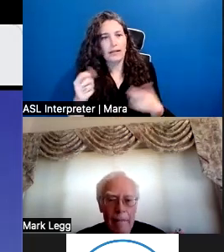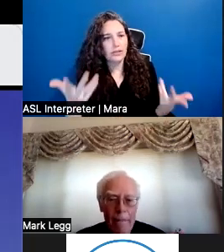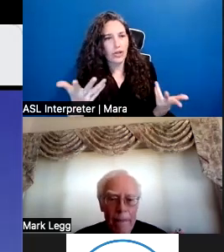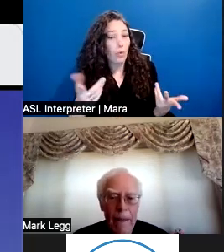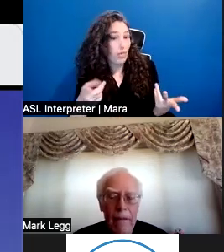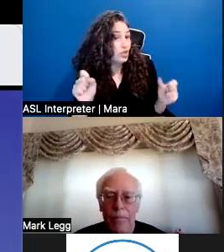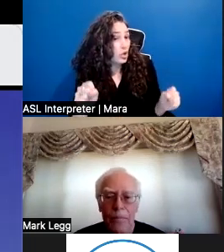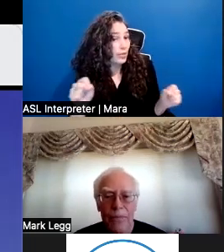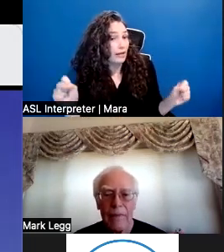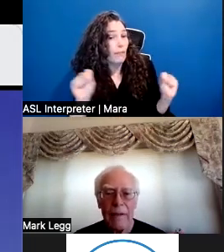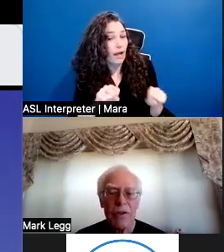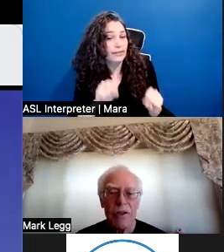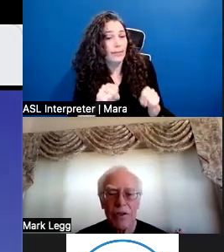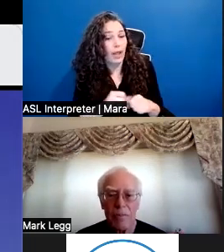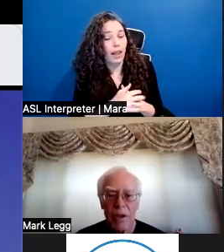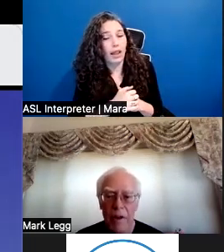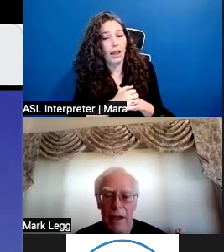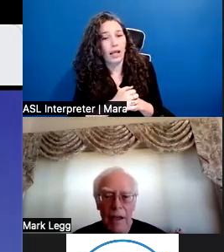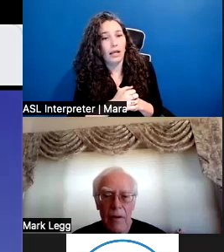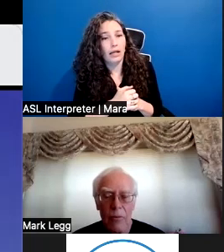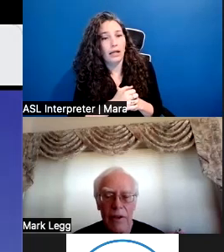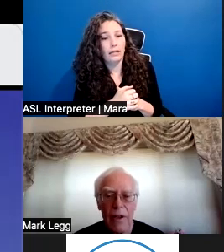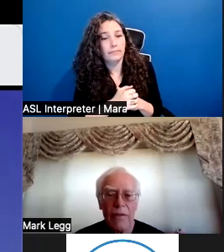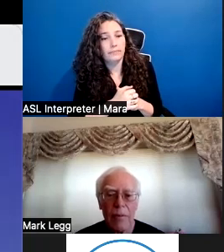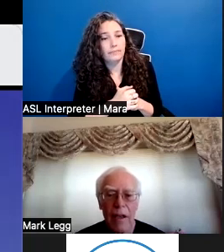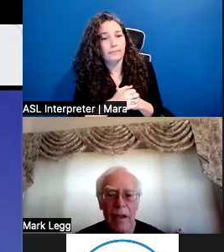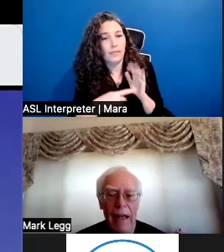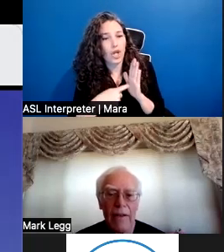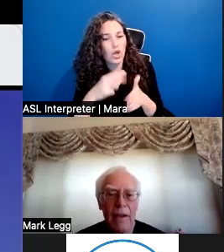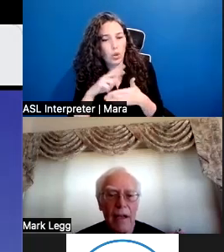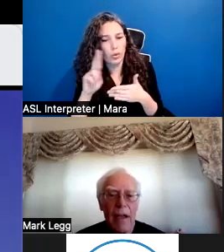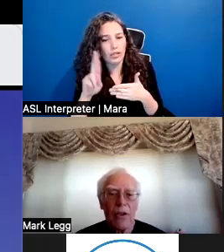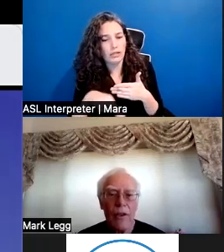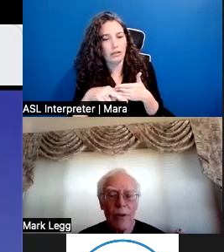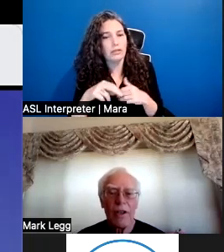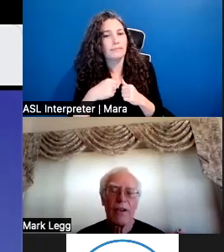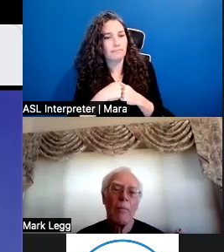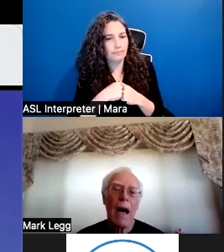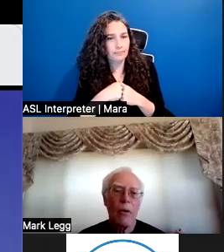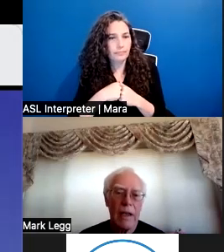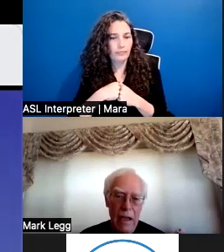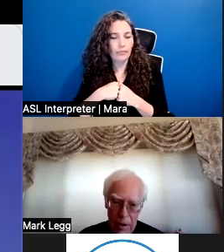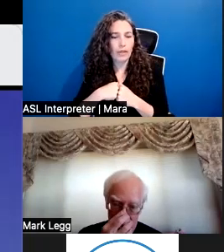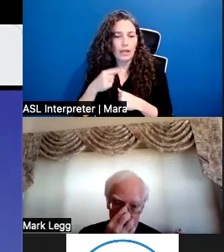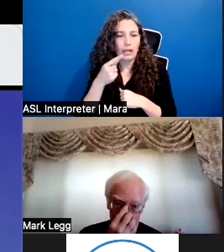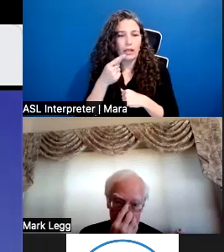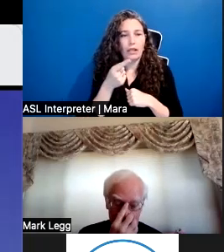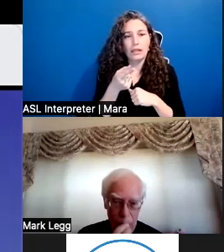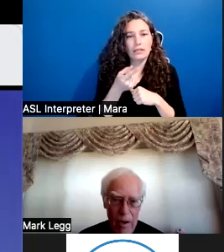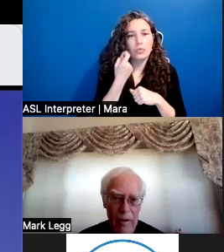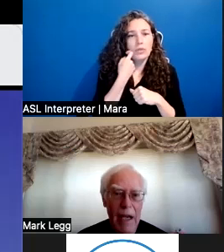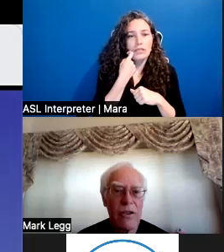slide. I'll show some of the results from our analysis. So this was a model we did